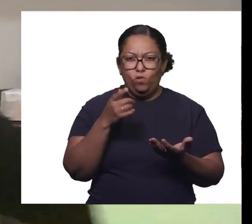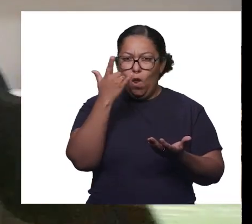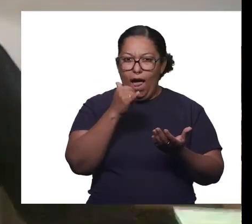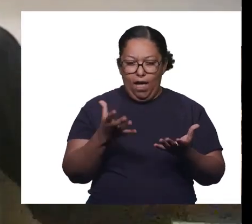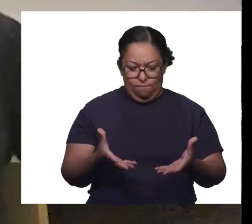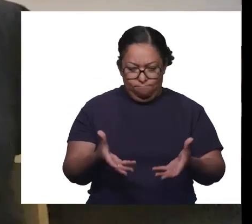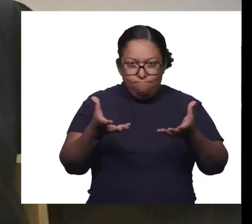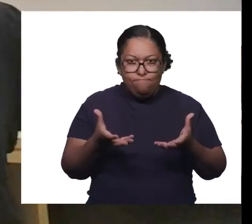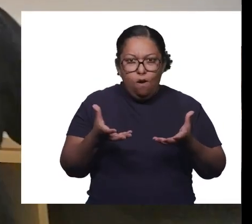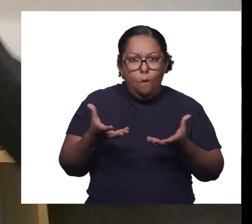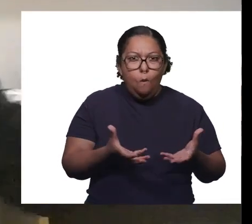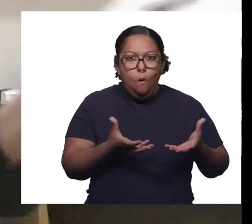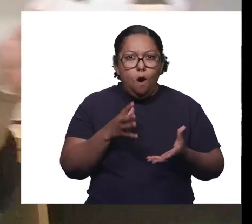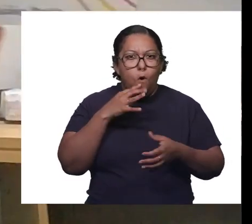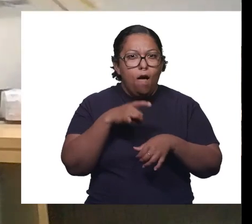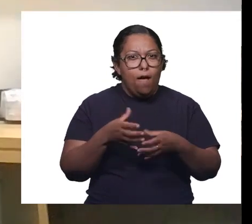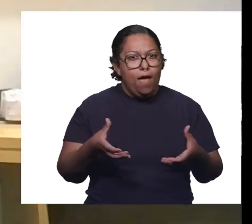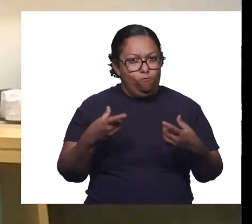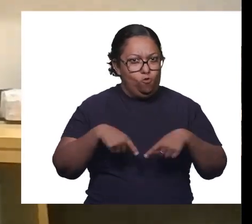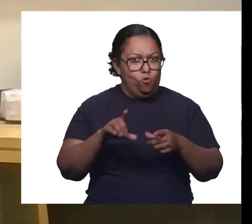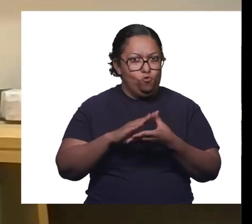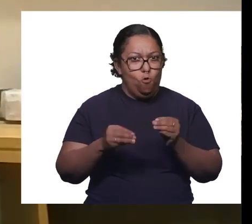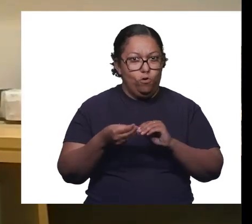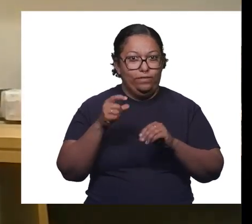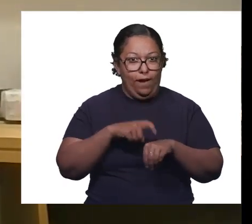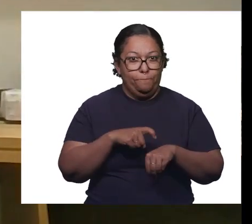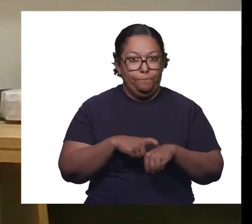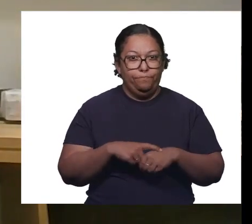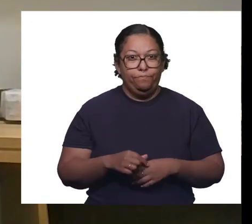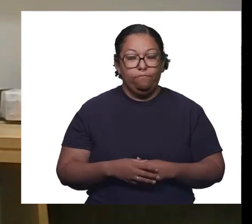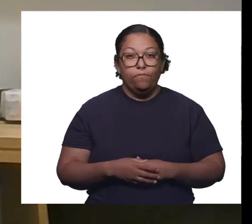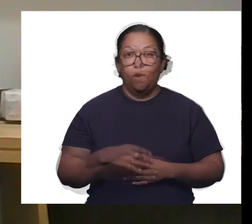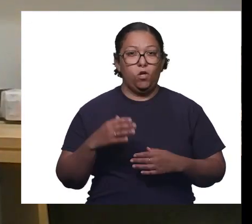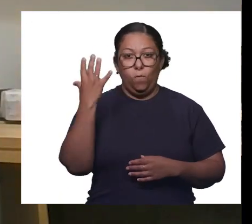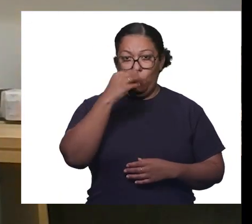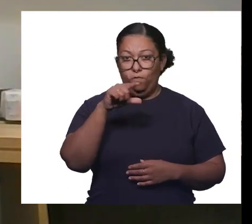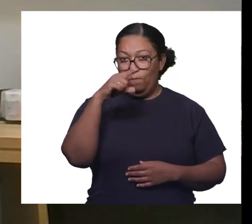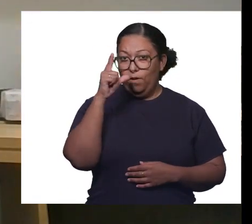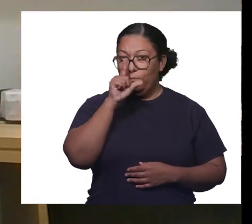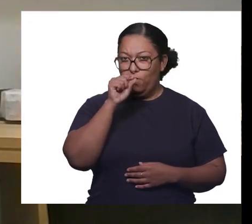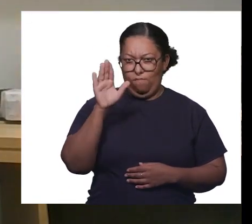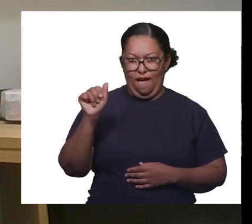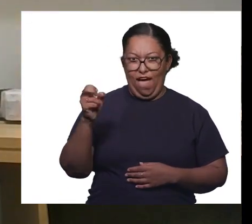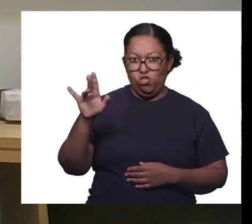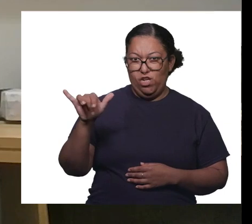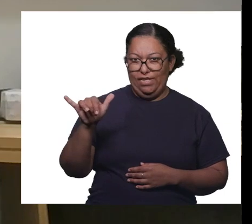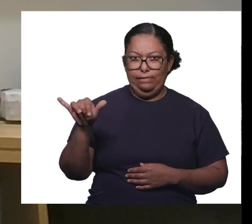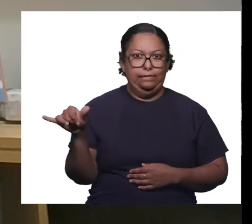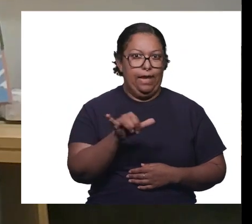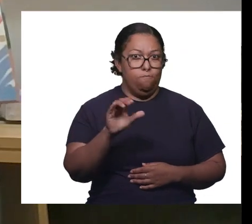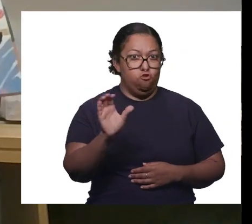time. Beautiful Blackbird by Ashley Bryan. Just like Eric Carle, he used beautiful collages in his